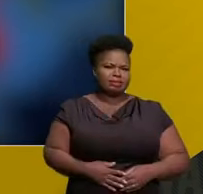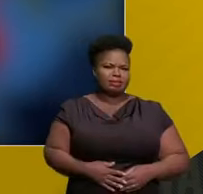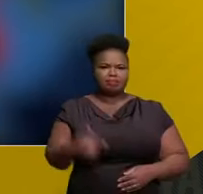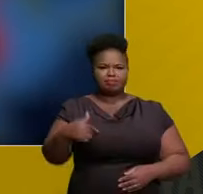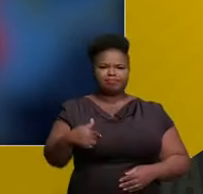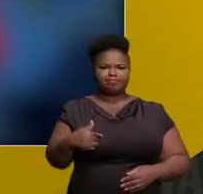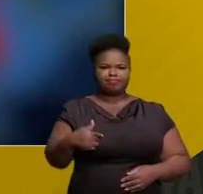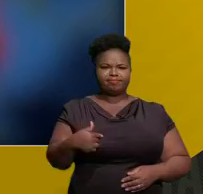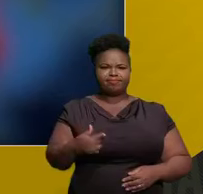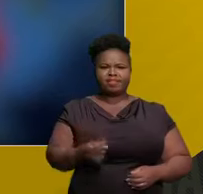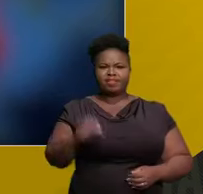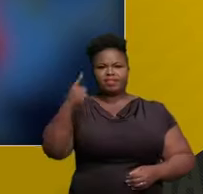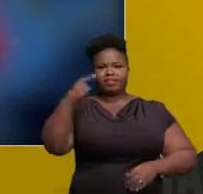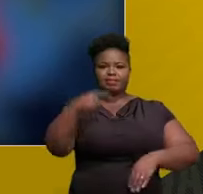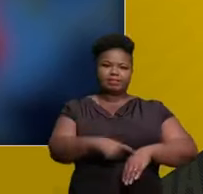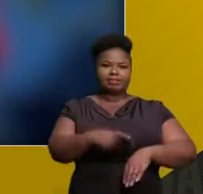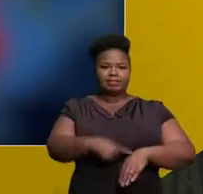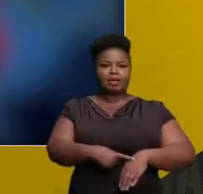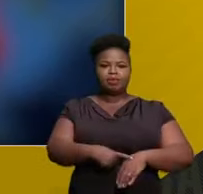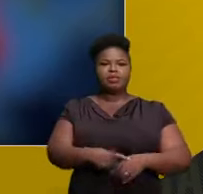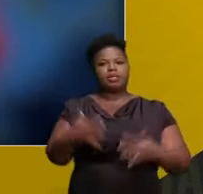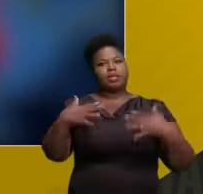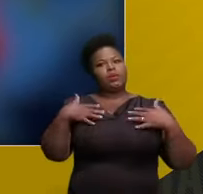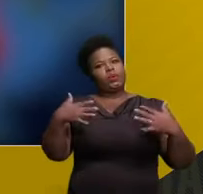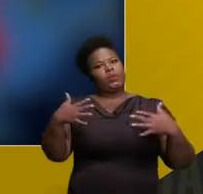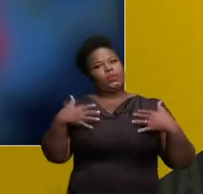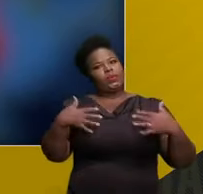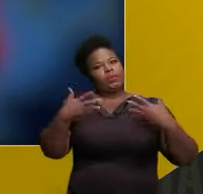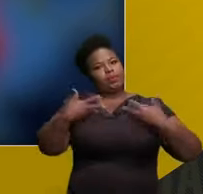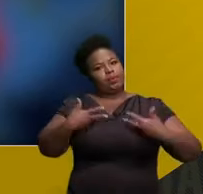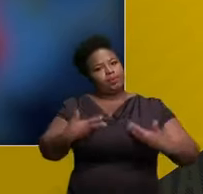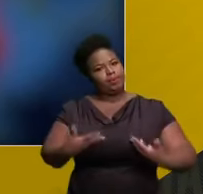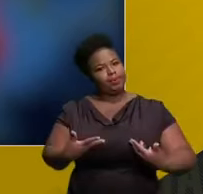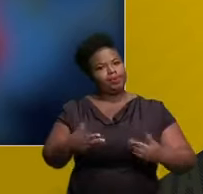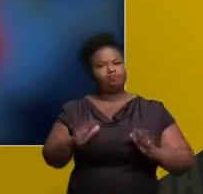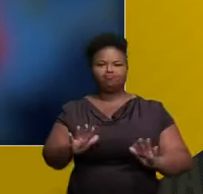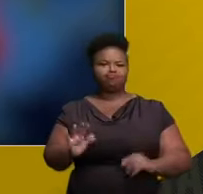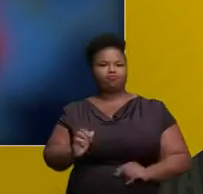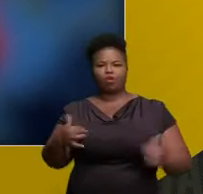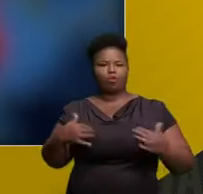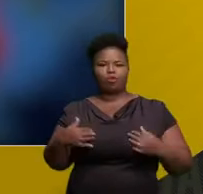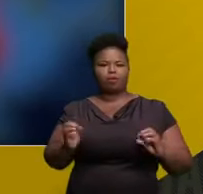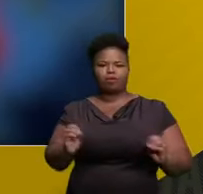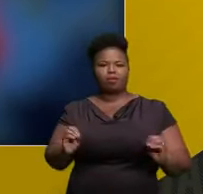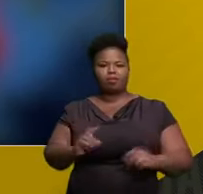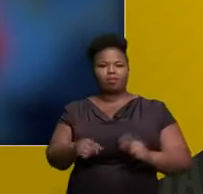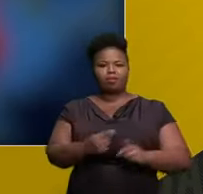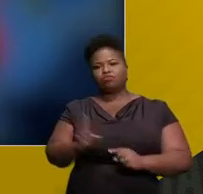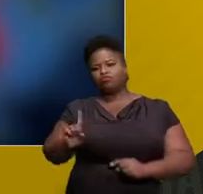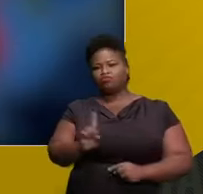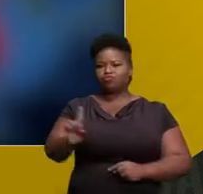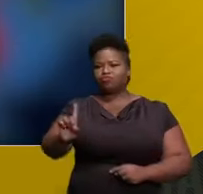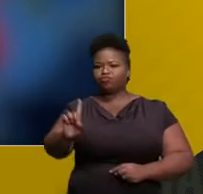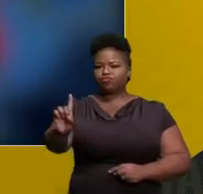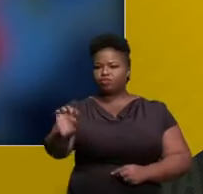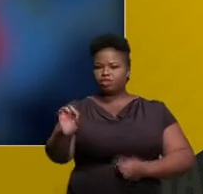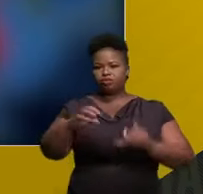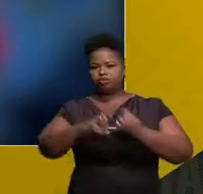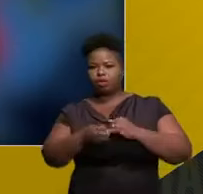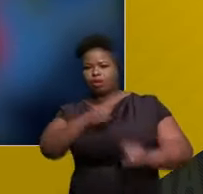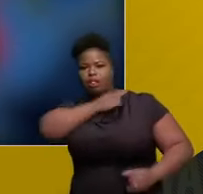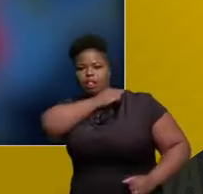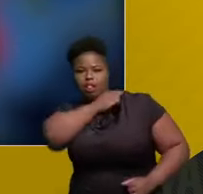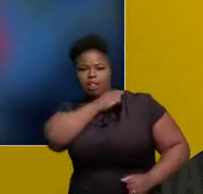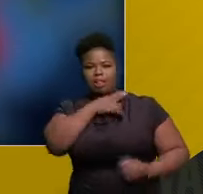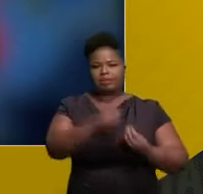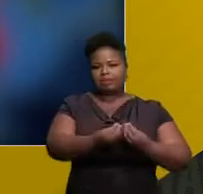I can say for the first time in a long time I can breathe. Yes, I don't have to worry about walking down the street and someone trying to rob me